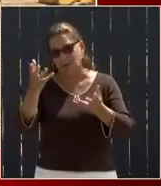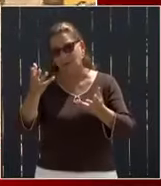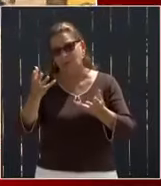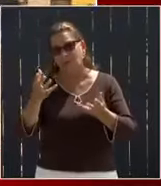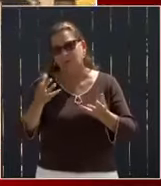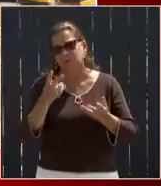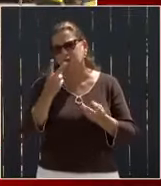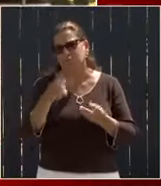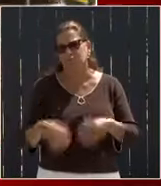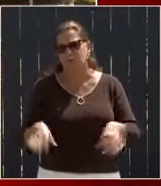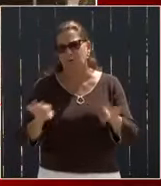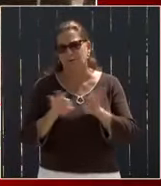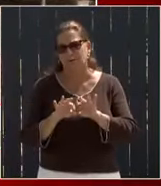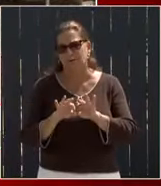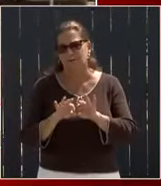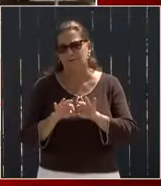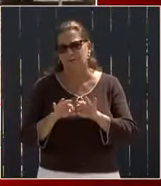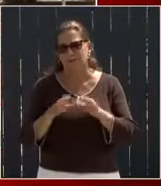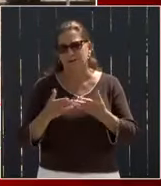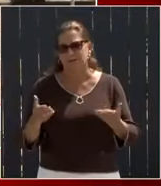list of speakers, and we're going to have